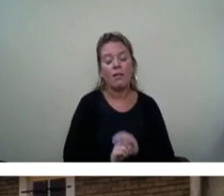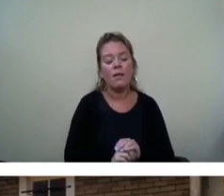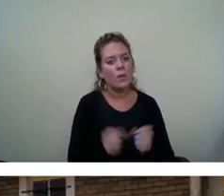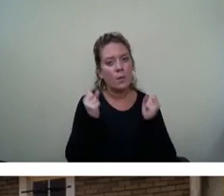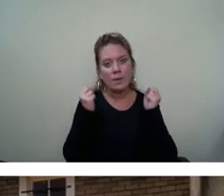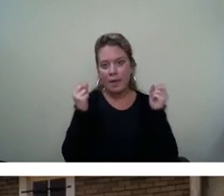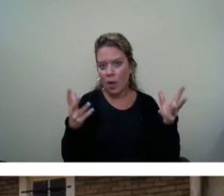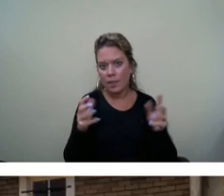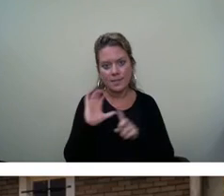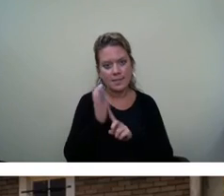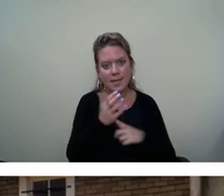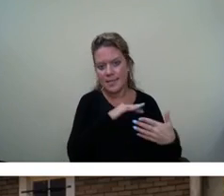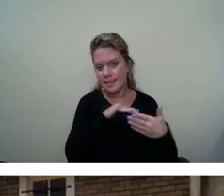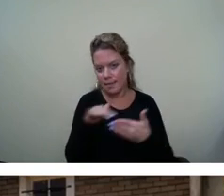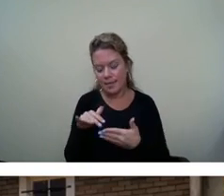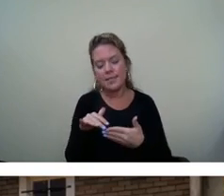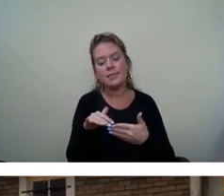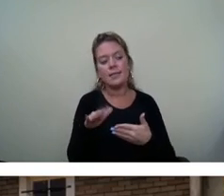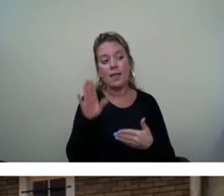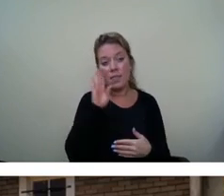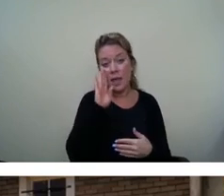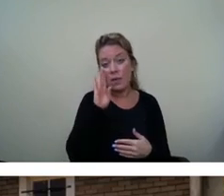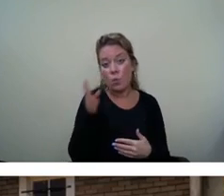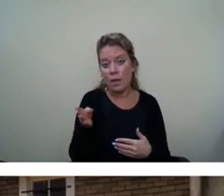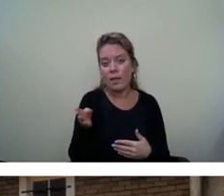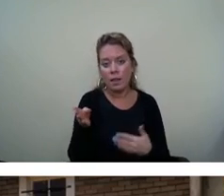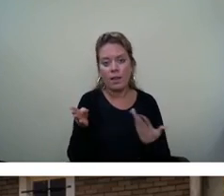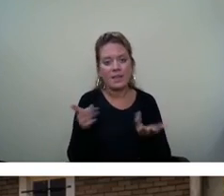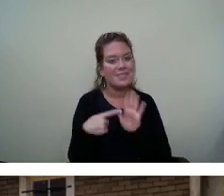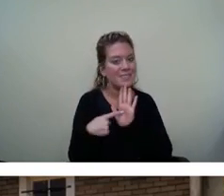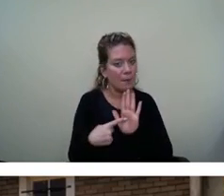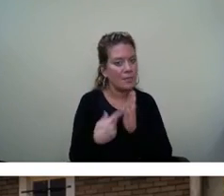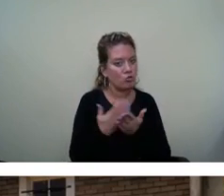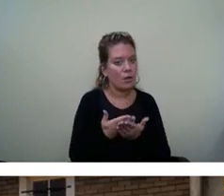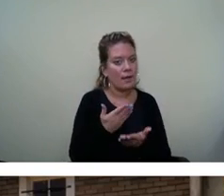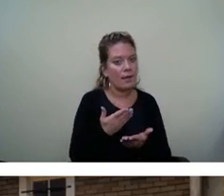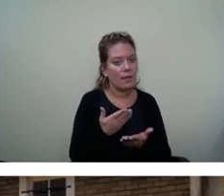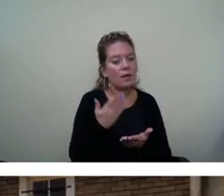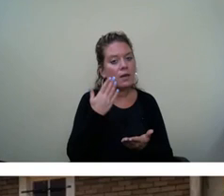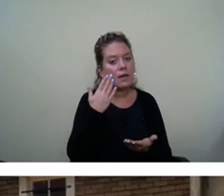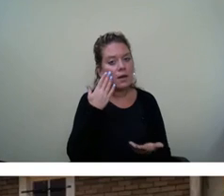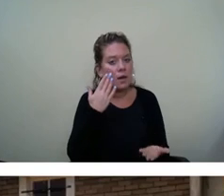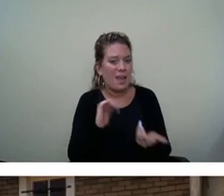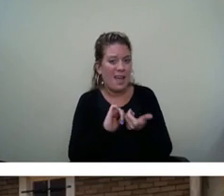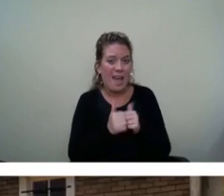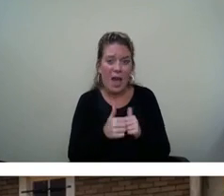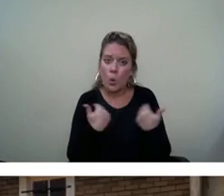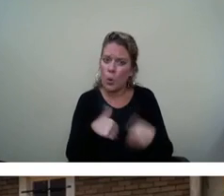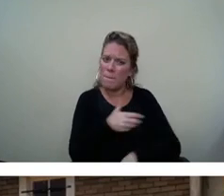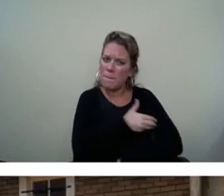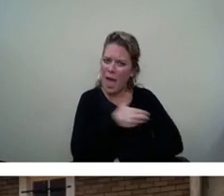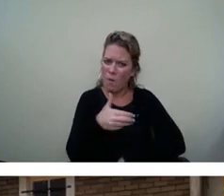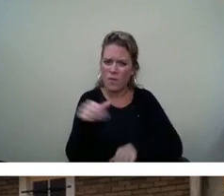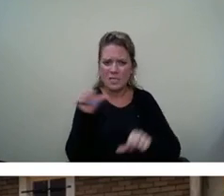countless case studies like this one that are going to demonstrate how powerful